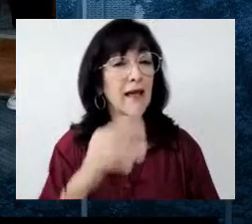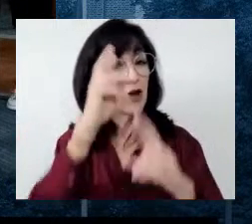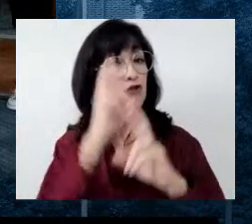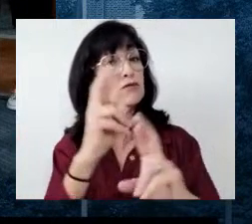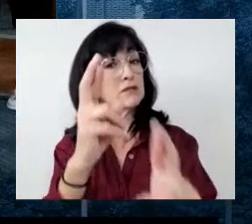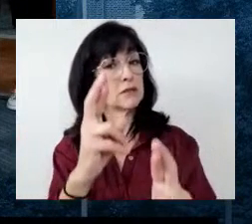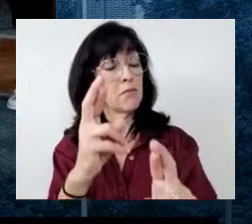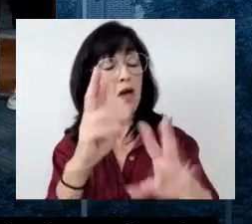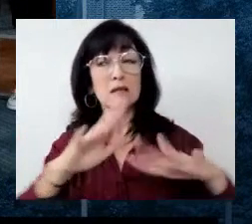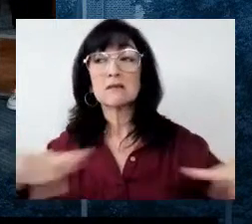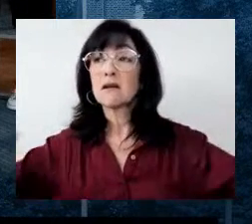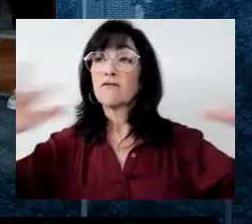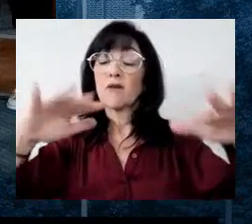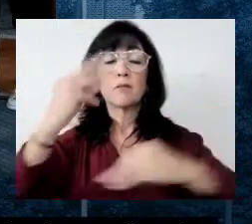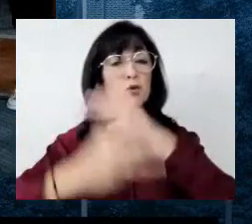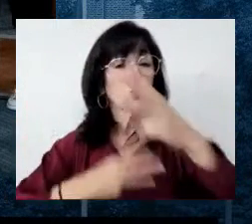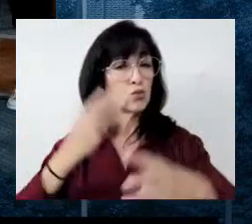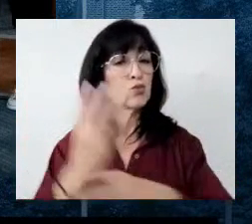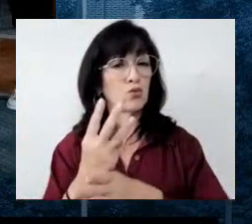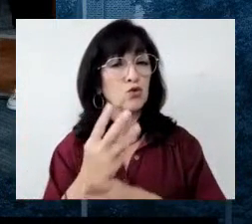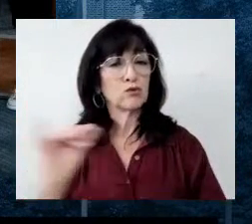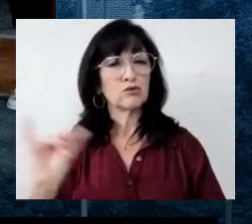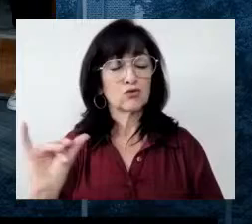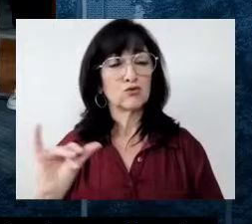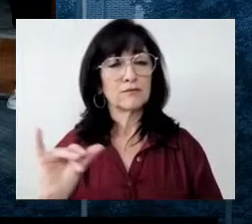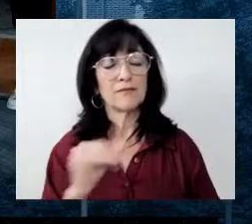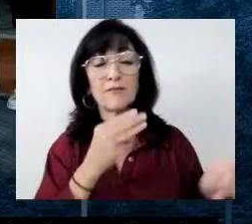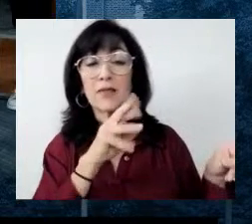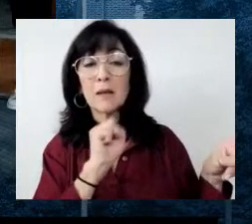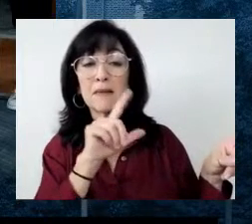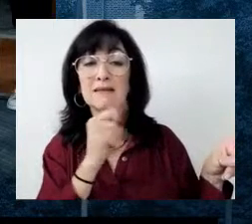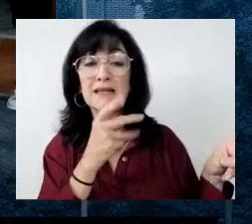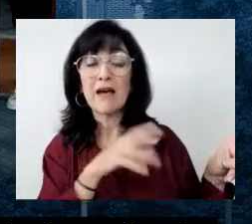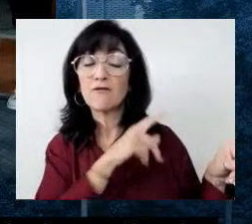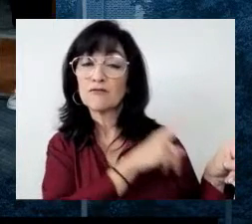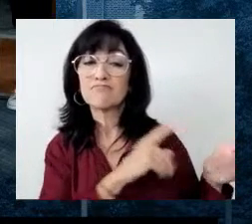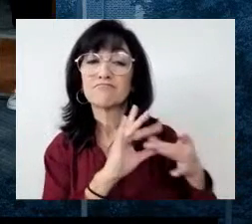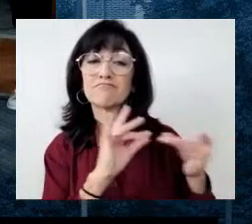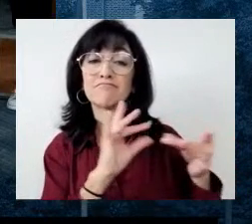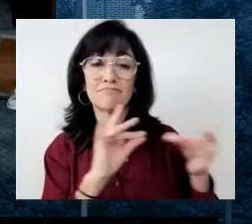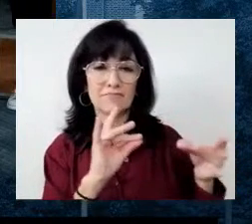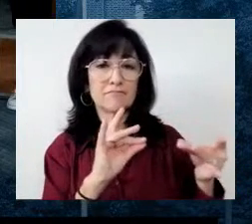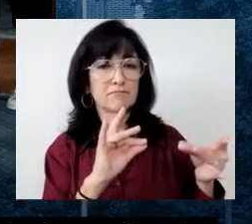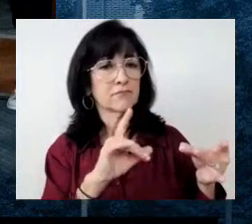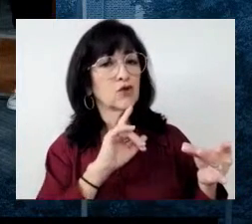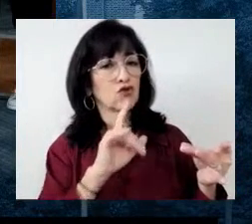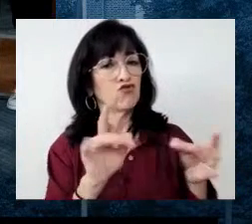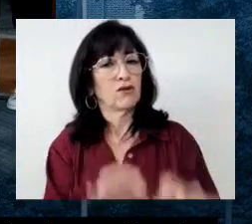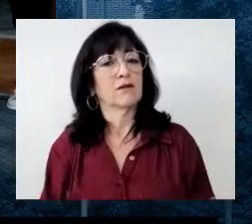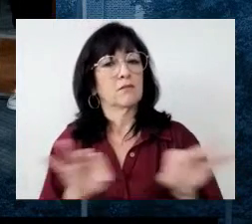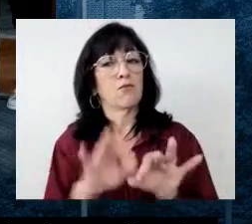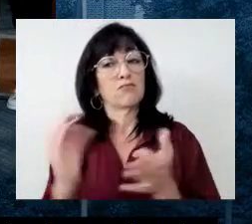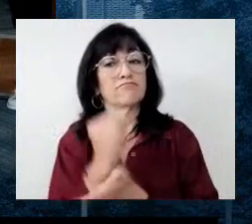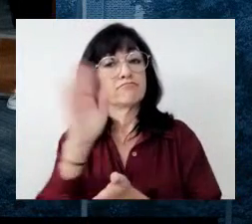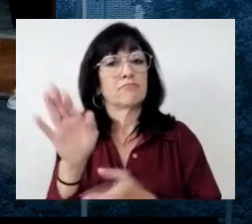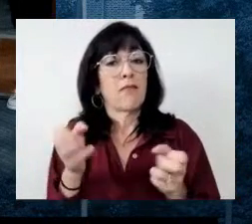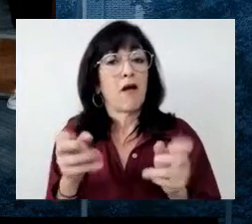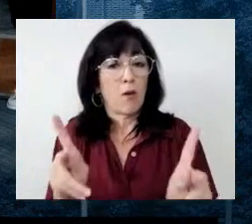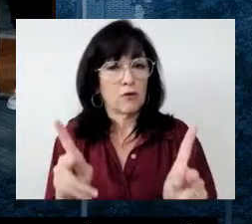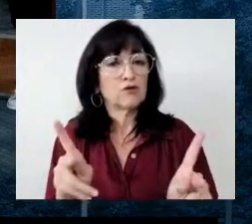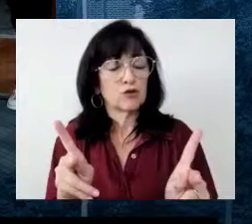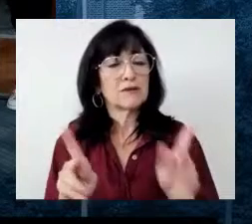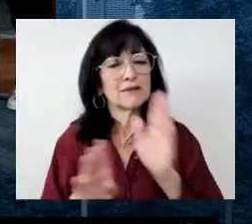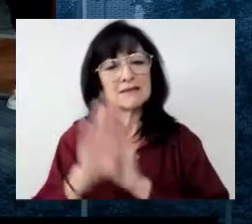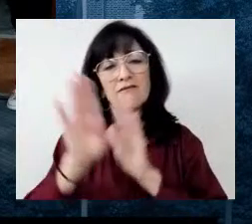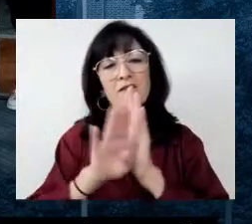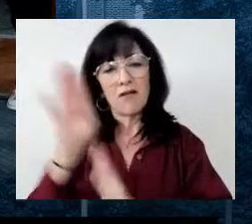them. As Mrs. Lavender mentioned, it is also an opportunity to develop a school-wide stewardship ethic and set